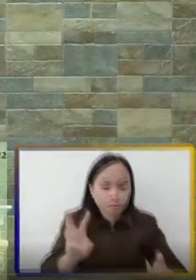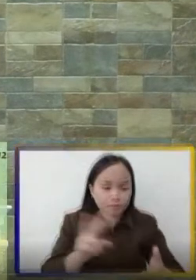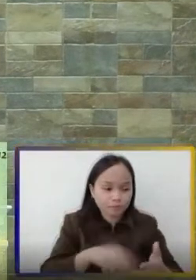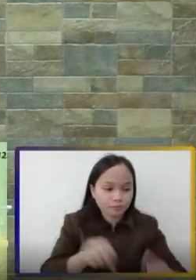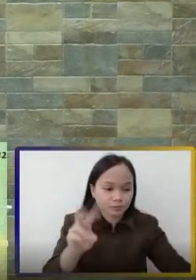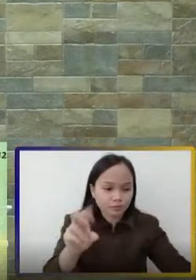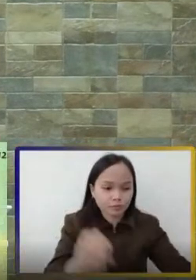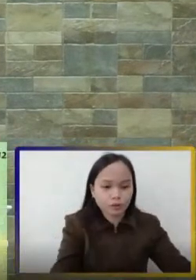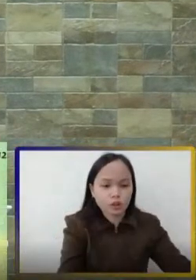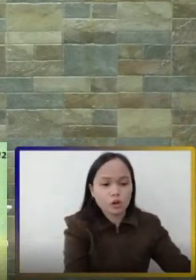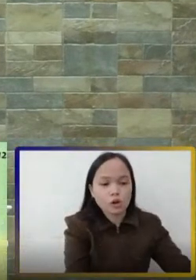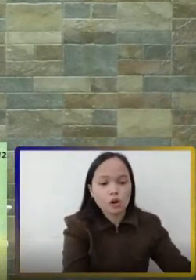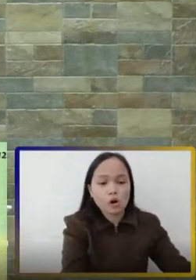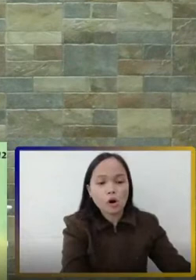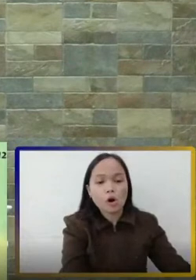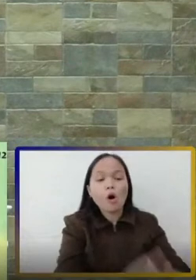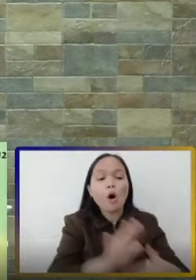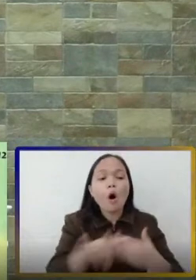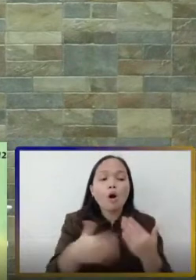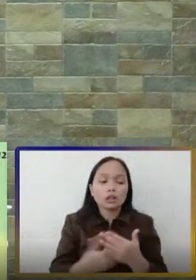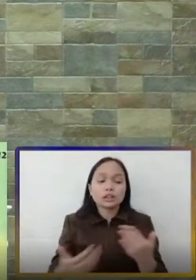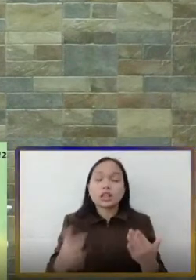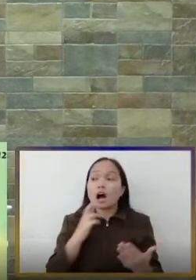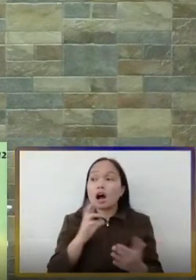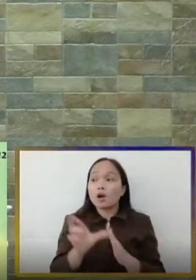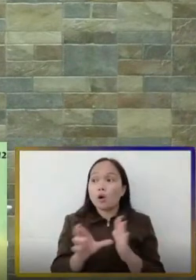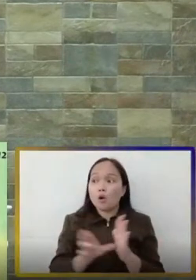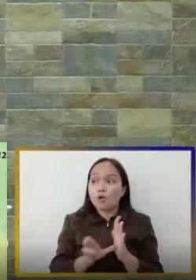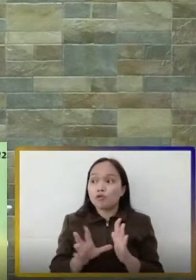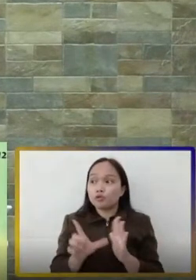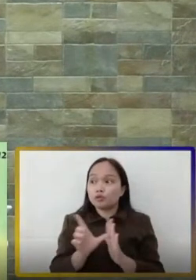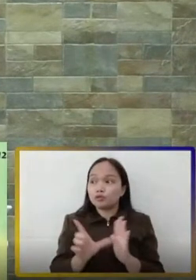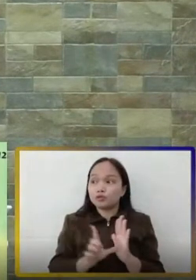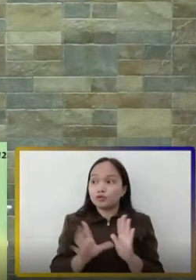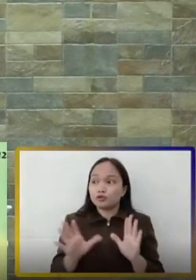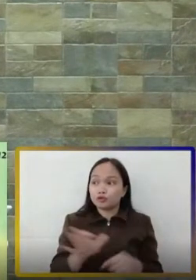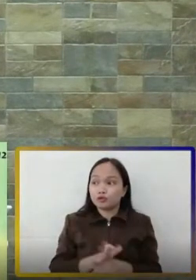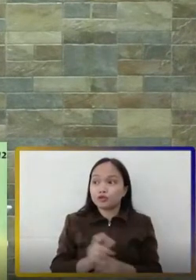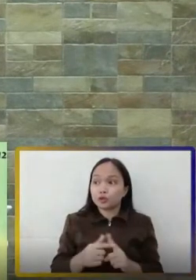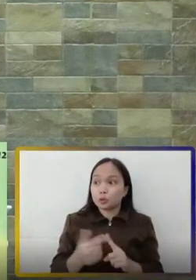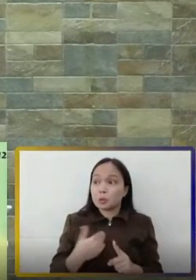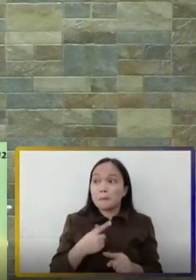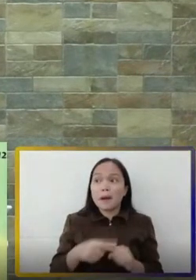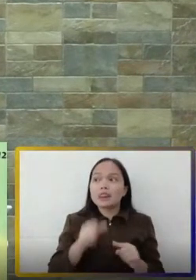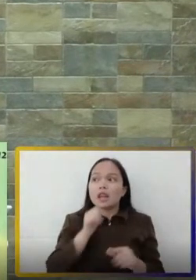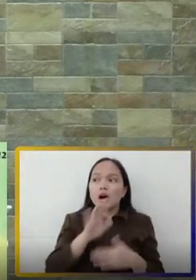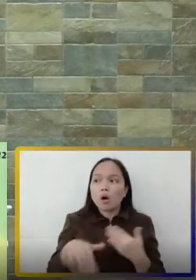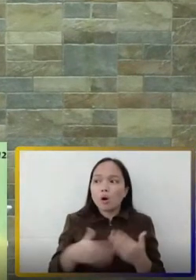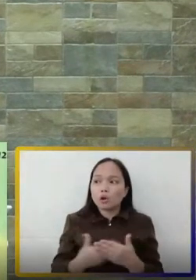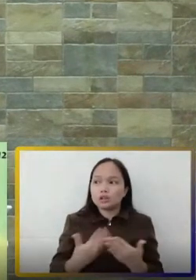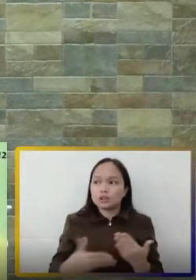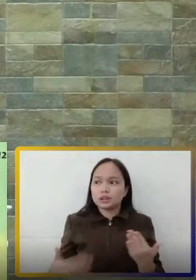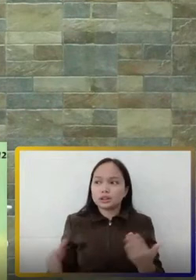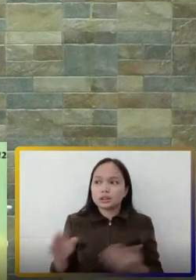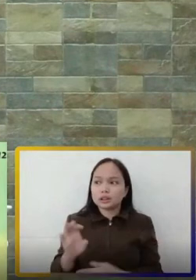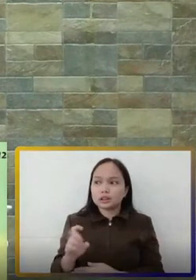are what? Lawful unto me. But all things are not what?